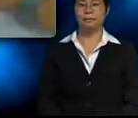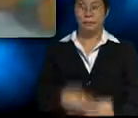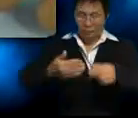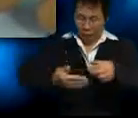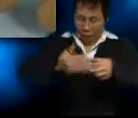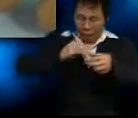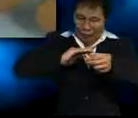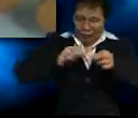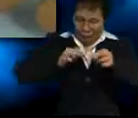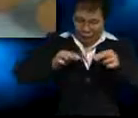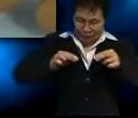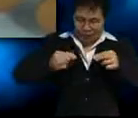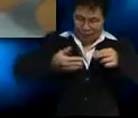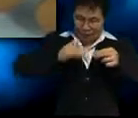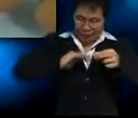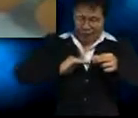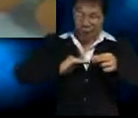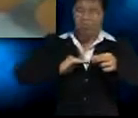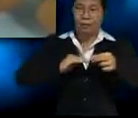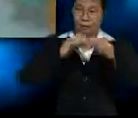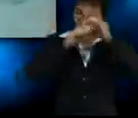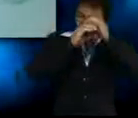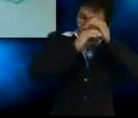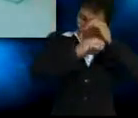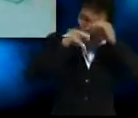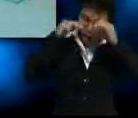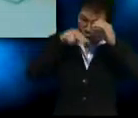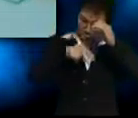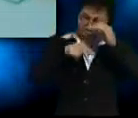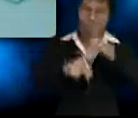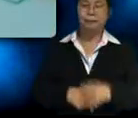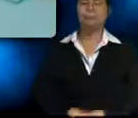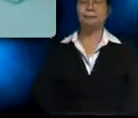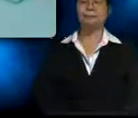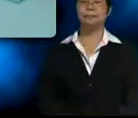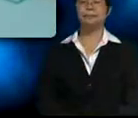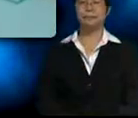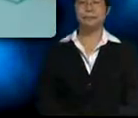Cover the glass slide with a slide cover and observe through a microscope.